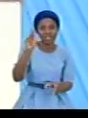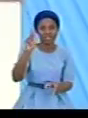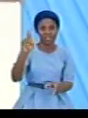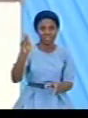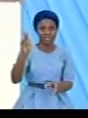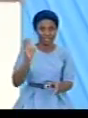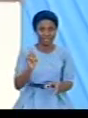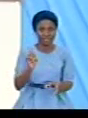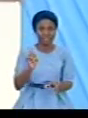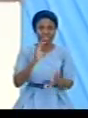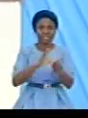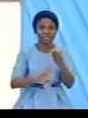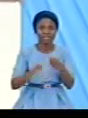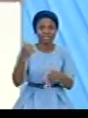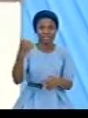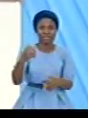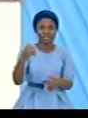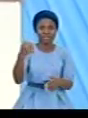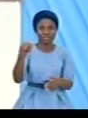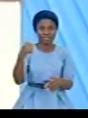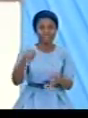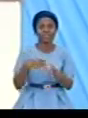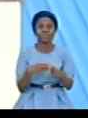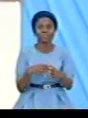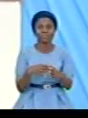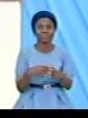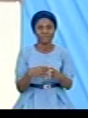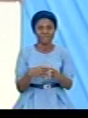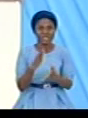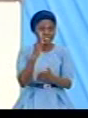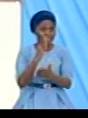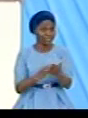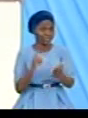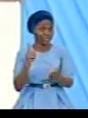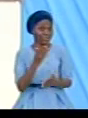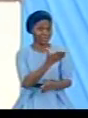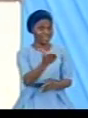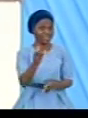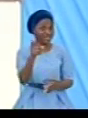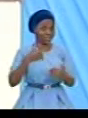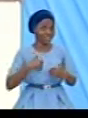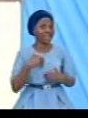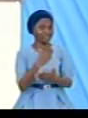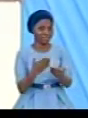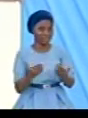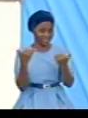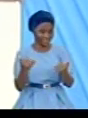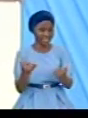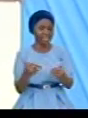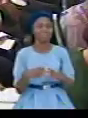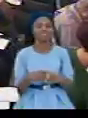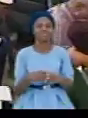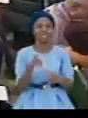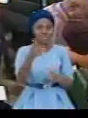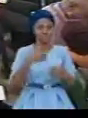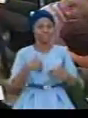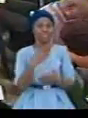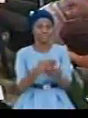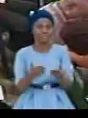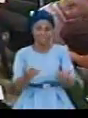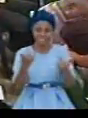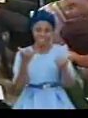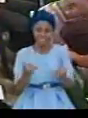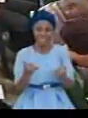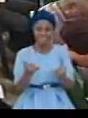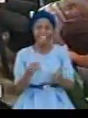Luke chapter 10, somebody there, you have something right now. I said you have something right now. You are